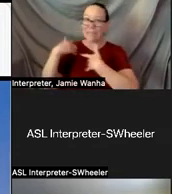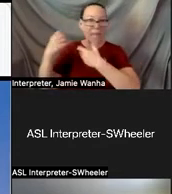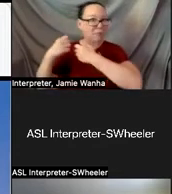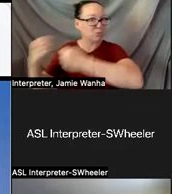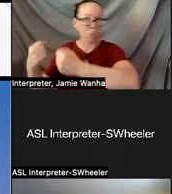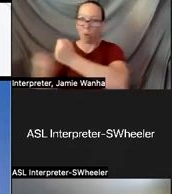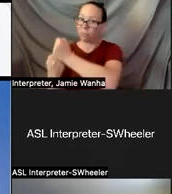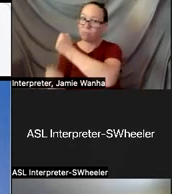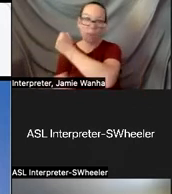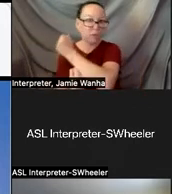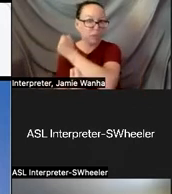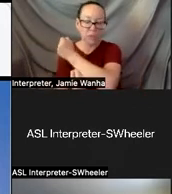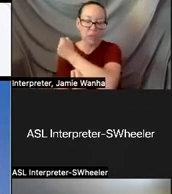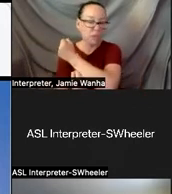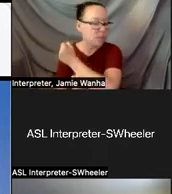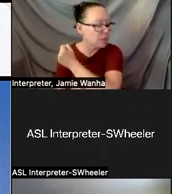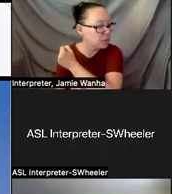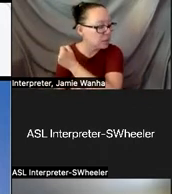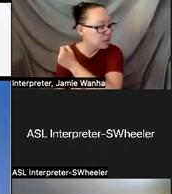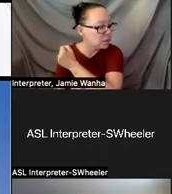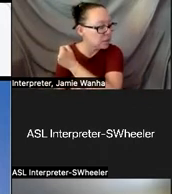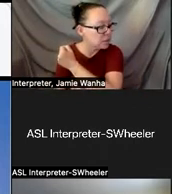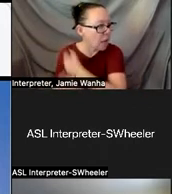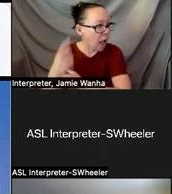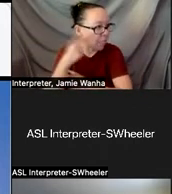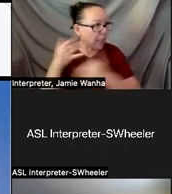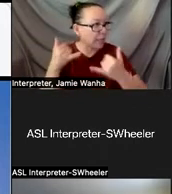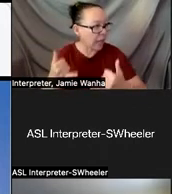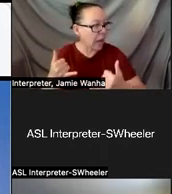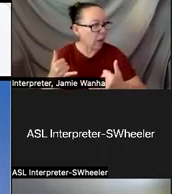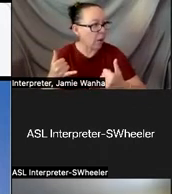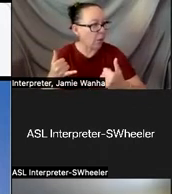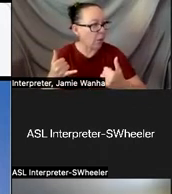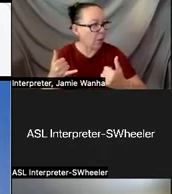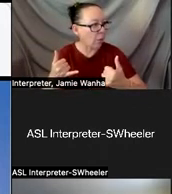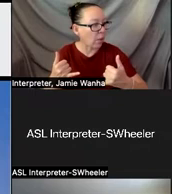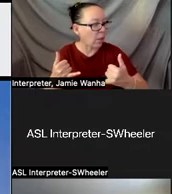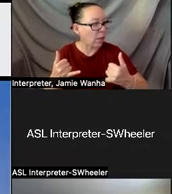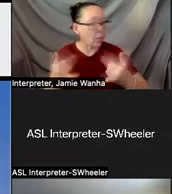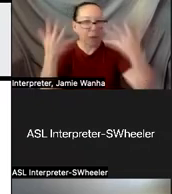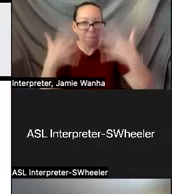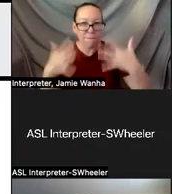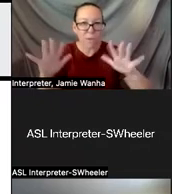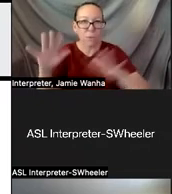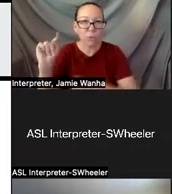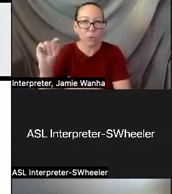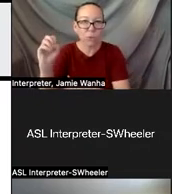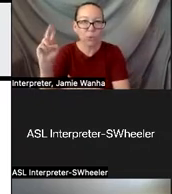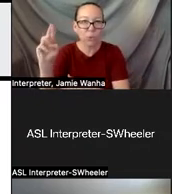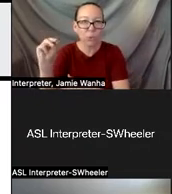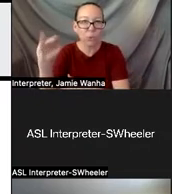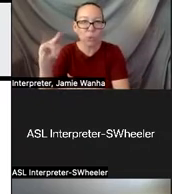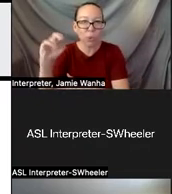did afterwards for Terminal 2, and I think now they are in the process of doing the same for Terminal 1. So, but we have to